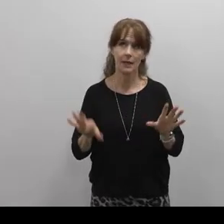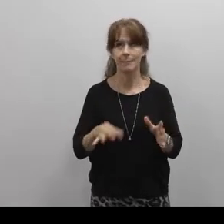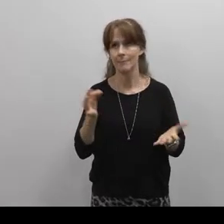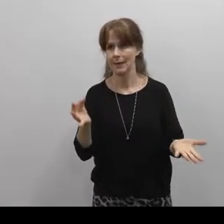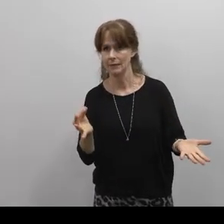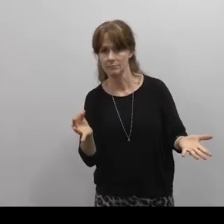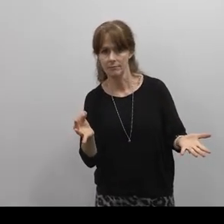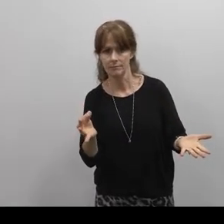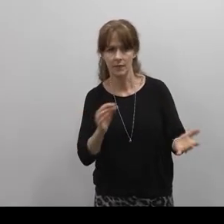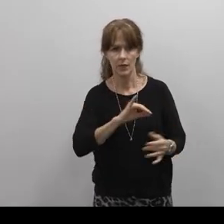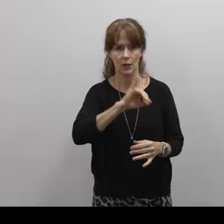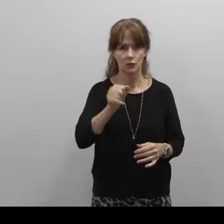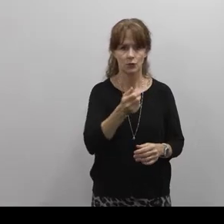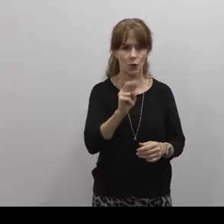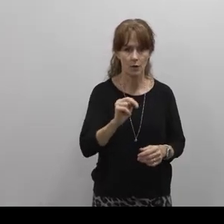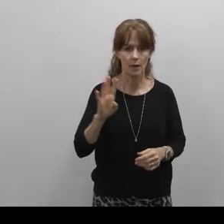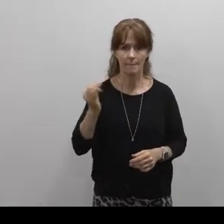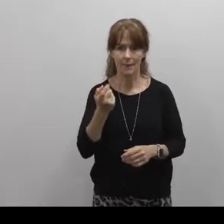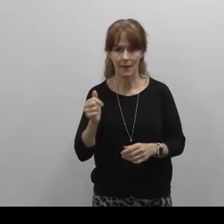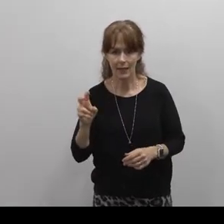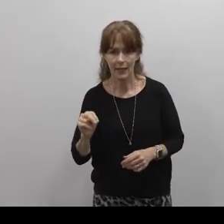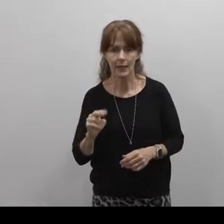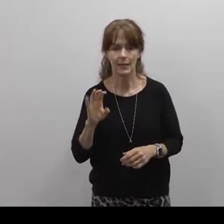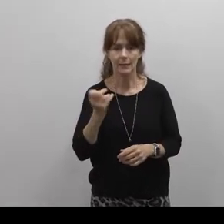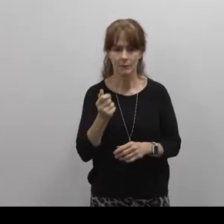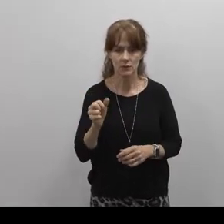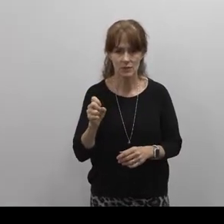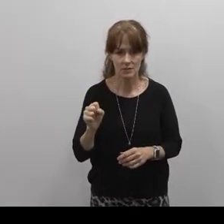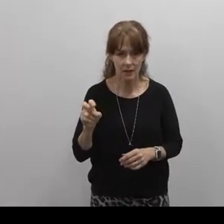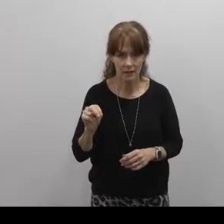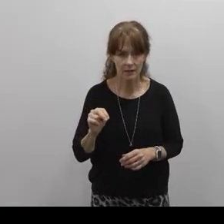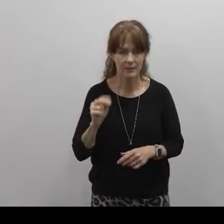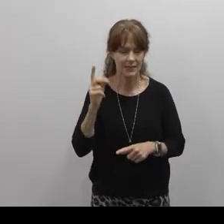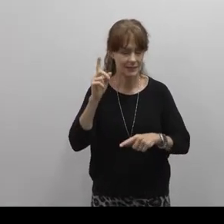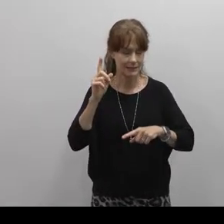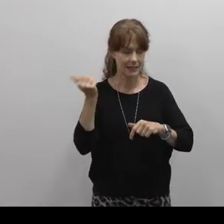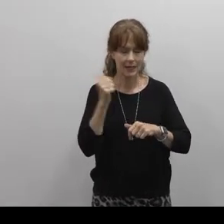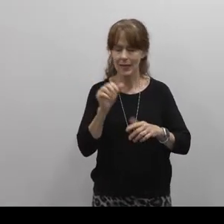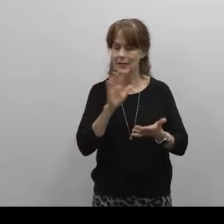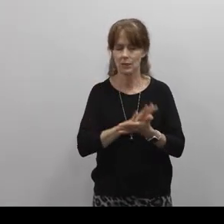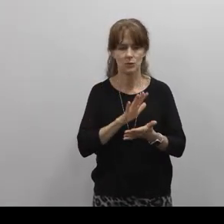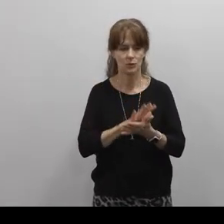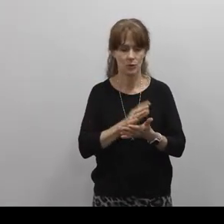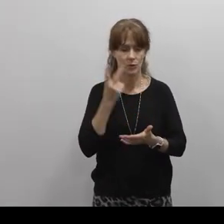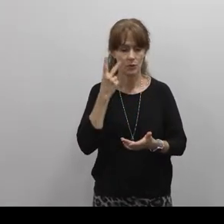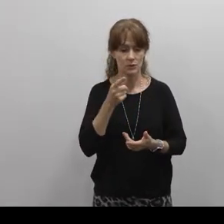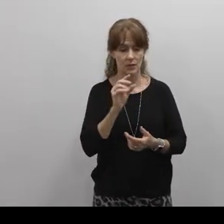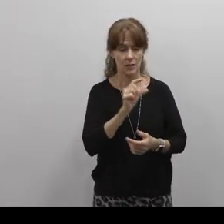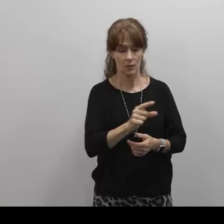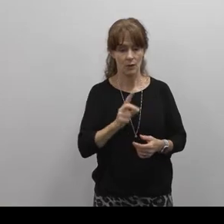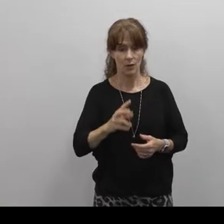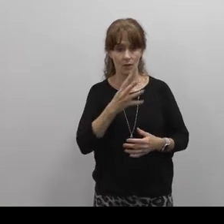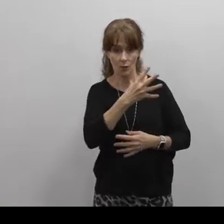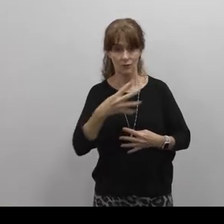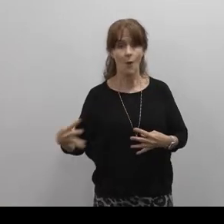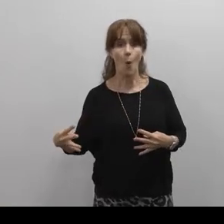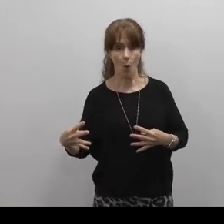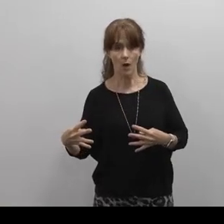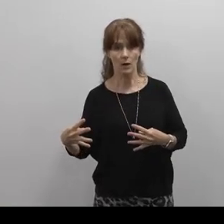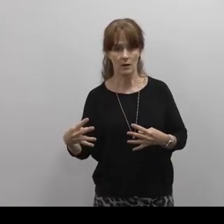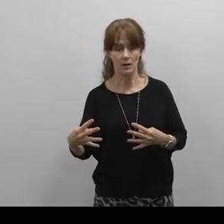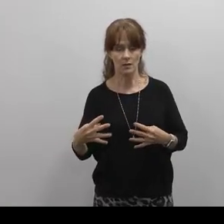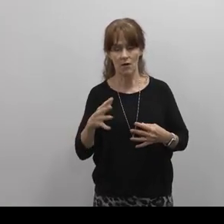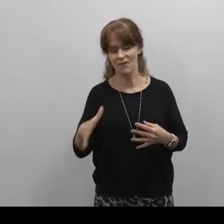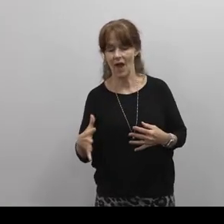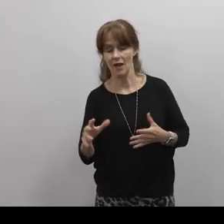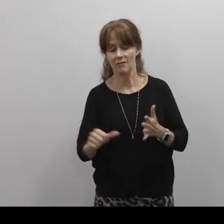on Jordan or Milliken or Emerson, any particular school, you're going to find that four or five pages that follows for that